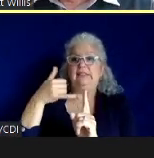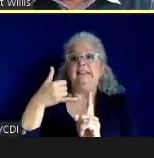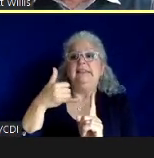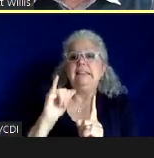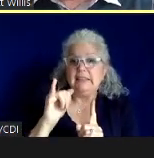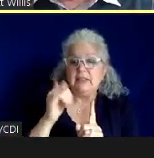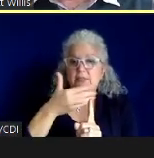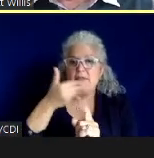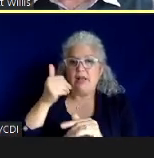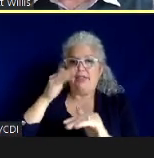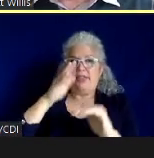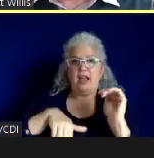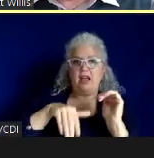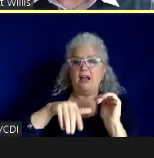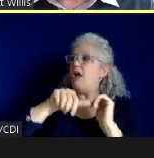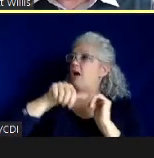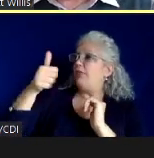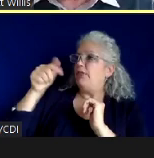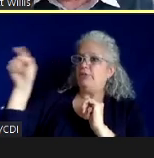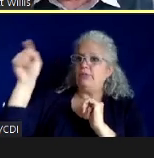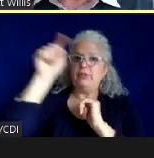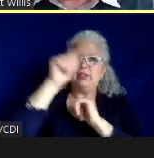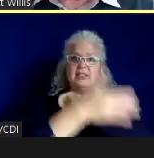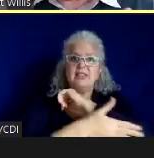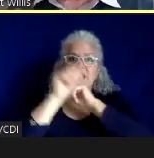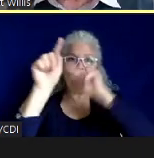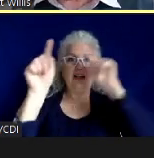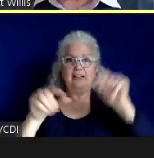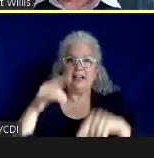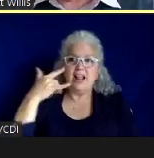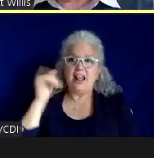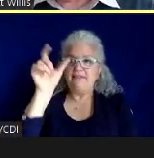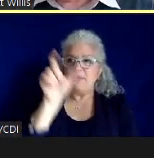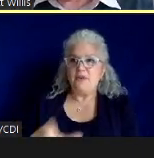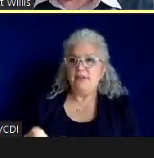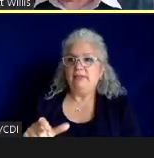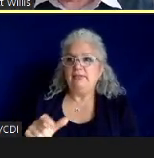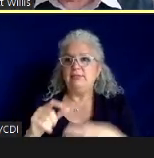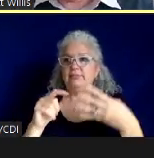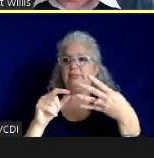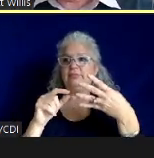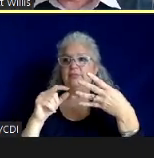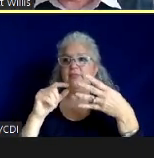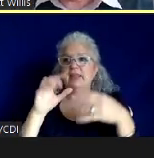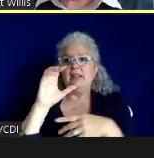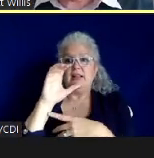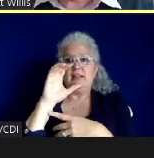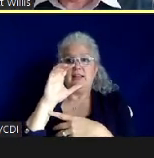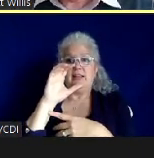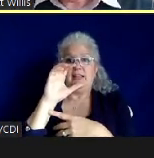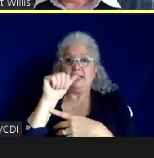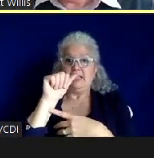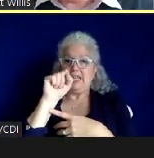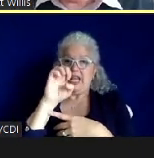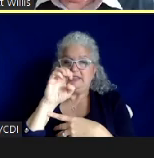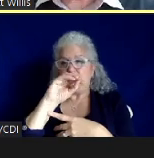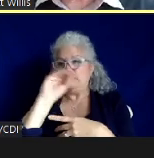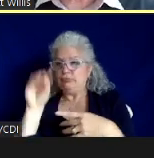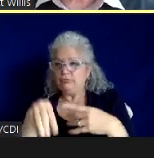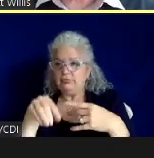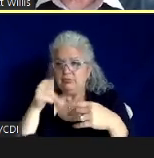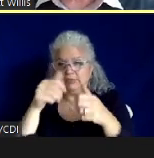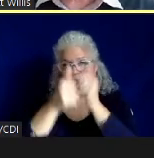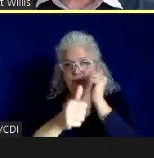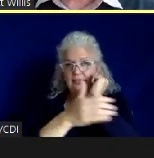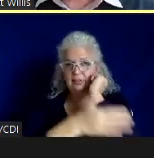shows case rates by county. These are counties that have more than 100,000 residents across the state of California. And ours is the